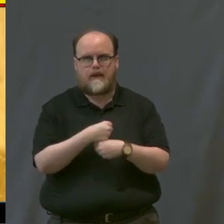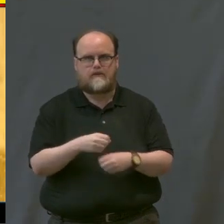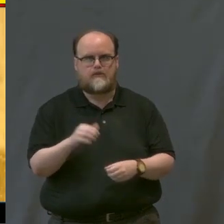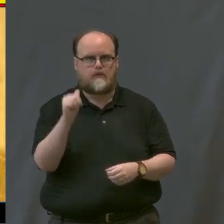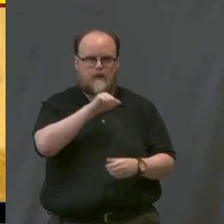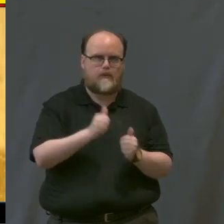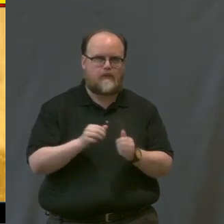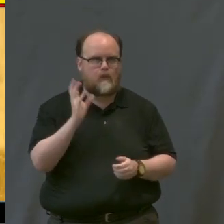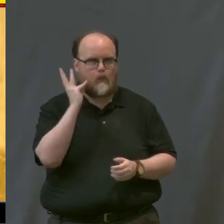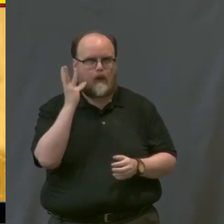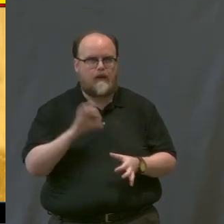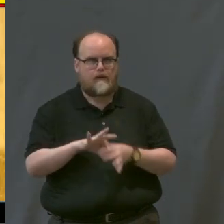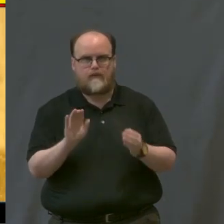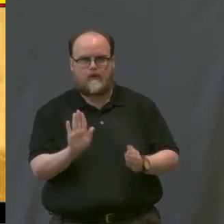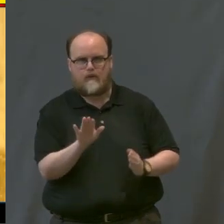fornication.